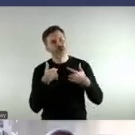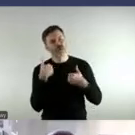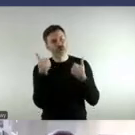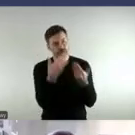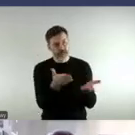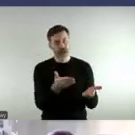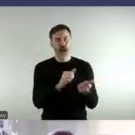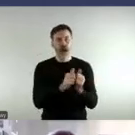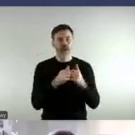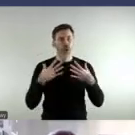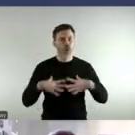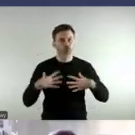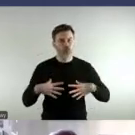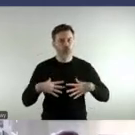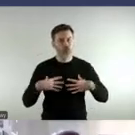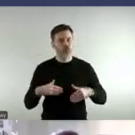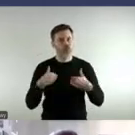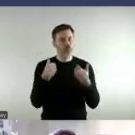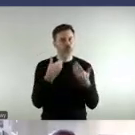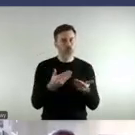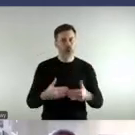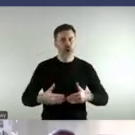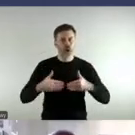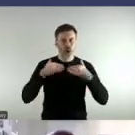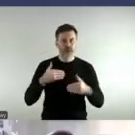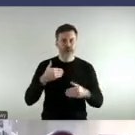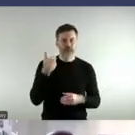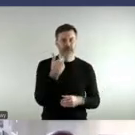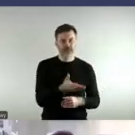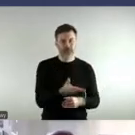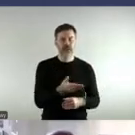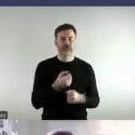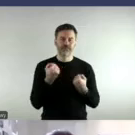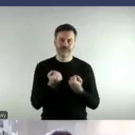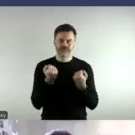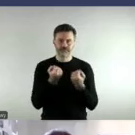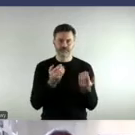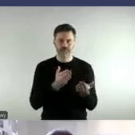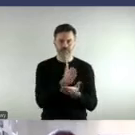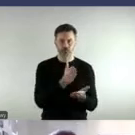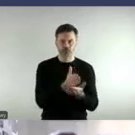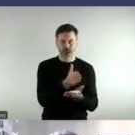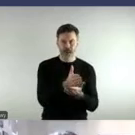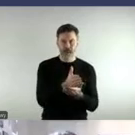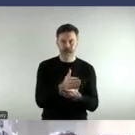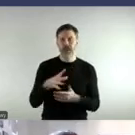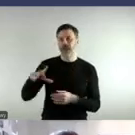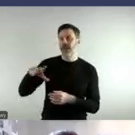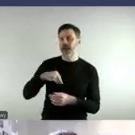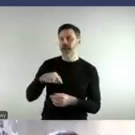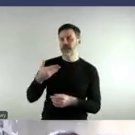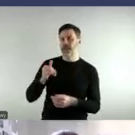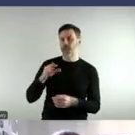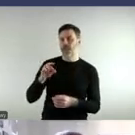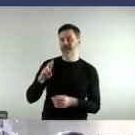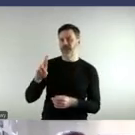provide them with food, with clothing, with thermal blankets, trying to help them, for example, together